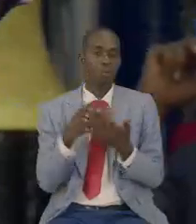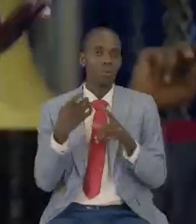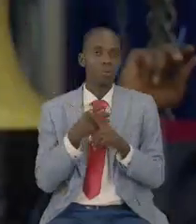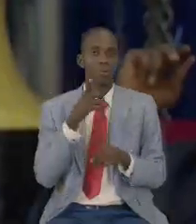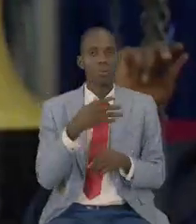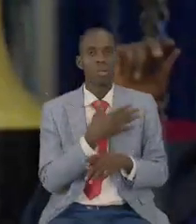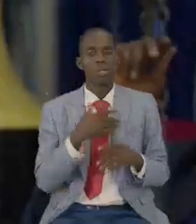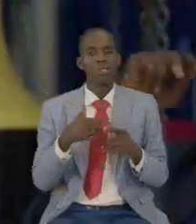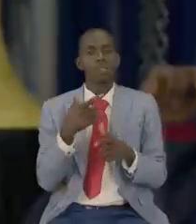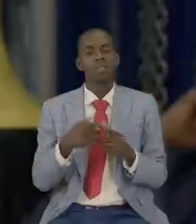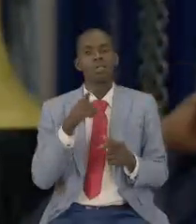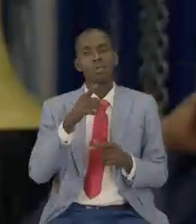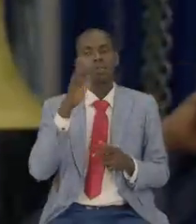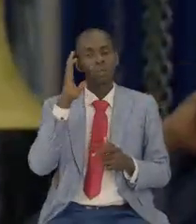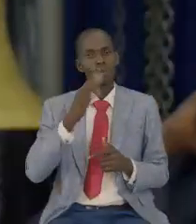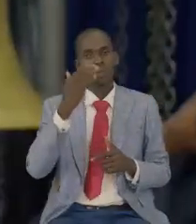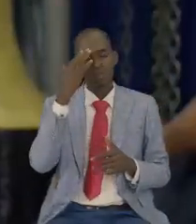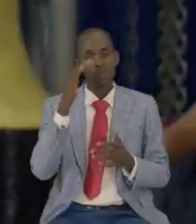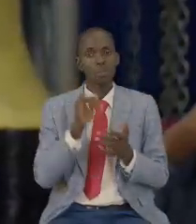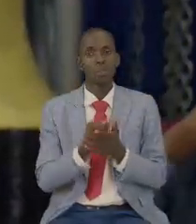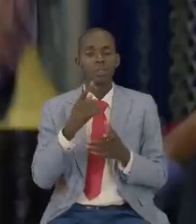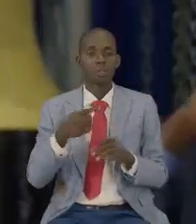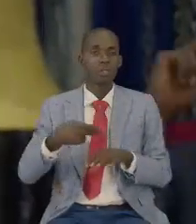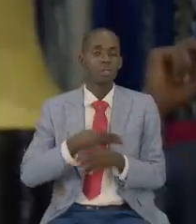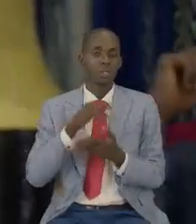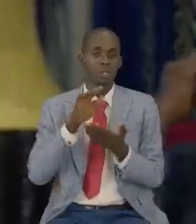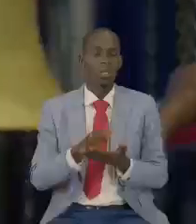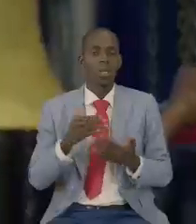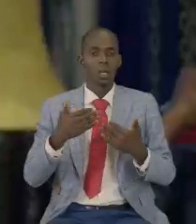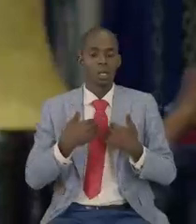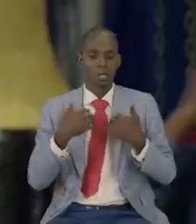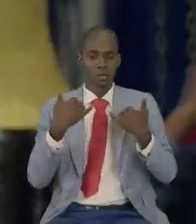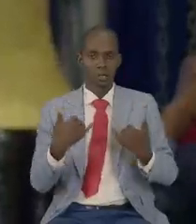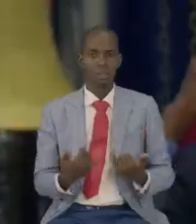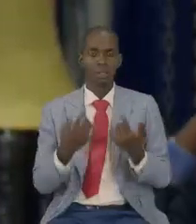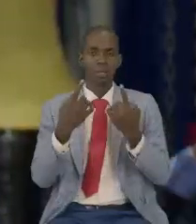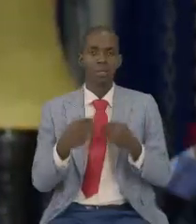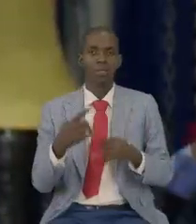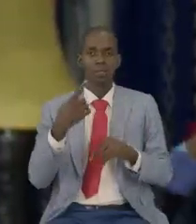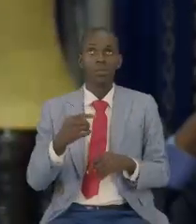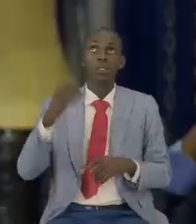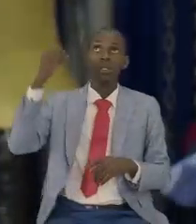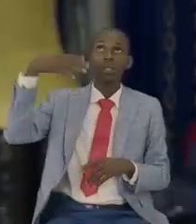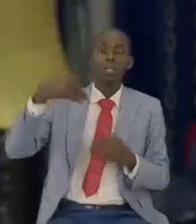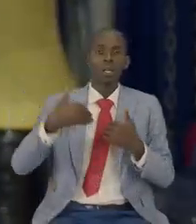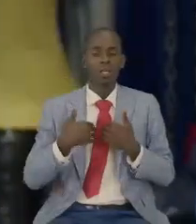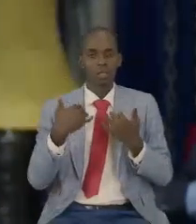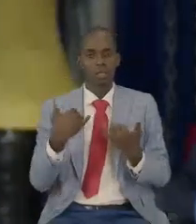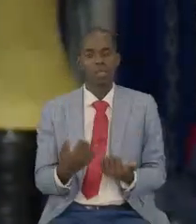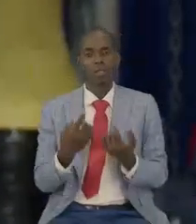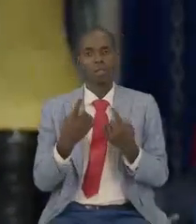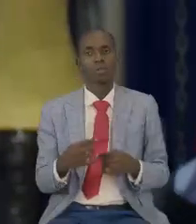lamb has now come, the light has now come to my life. And that light